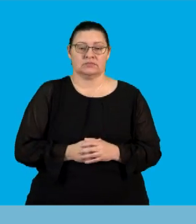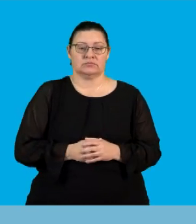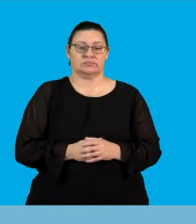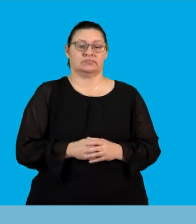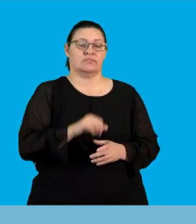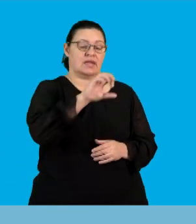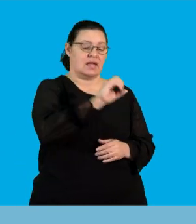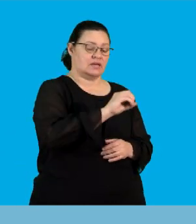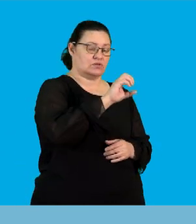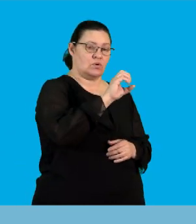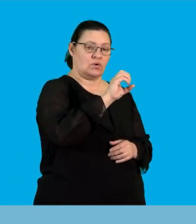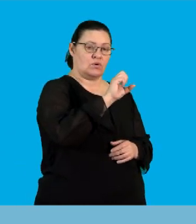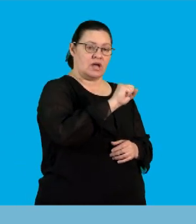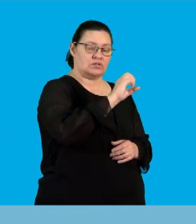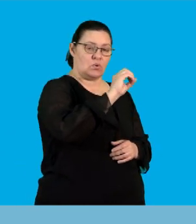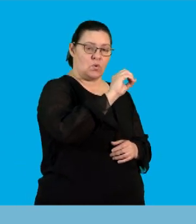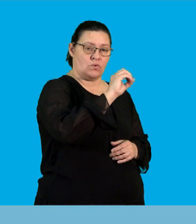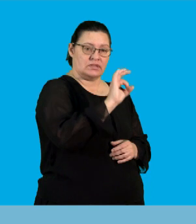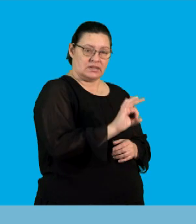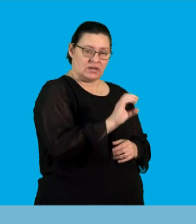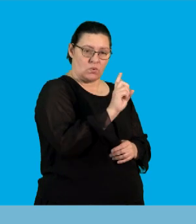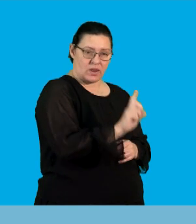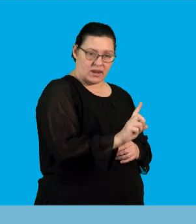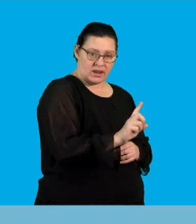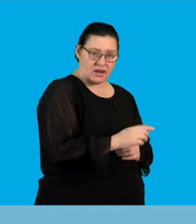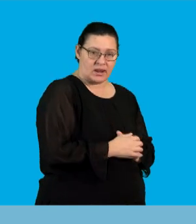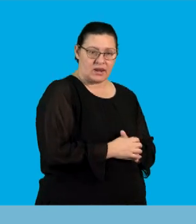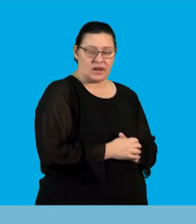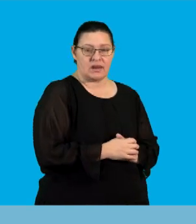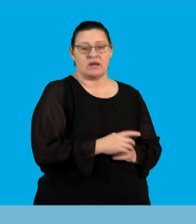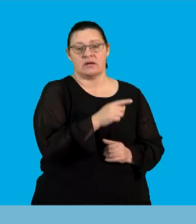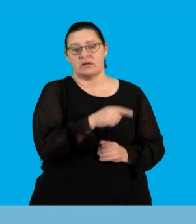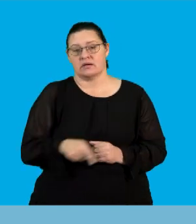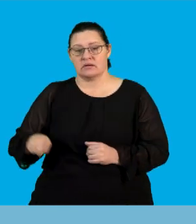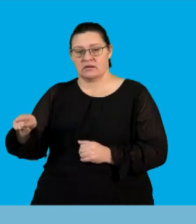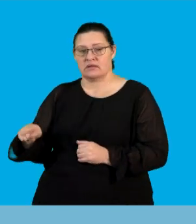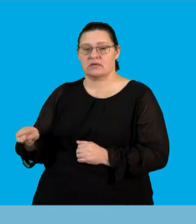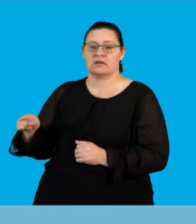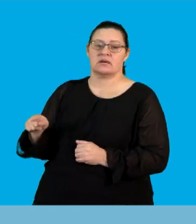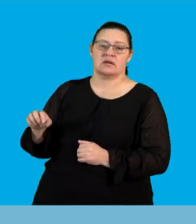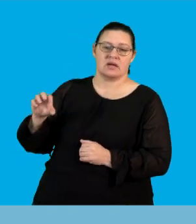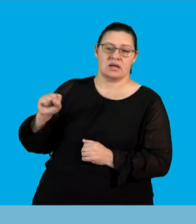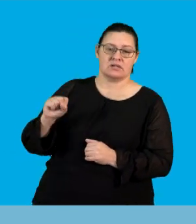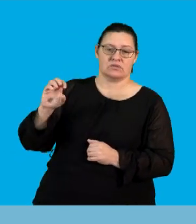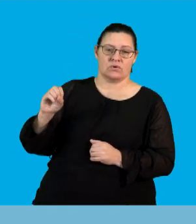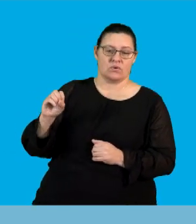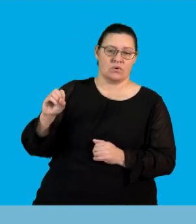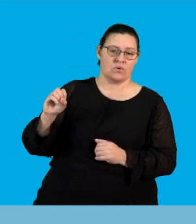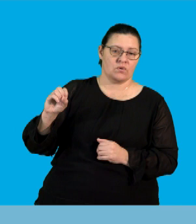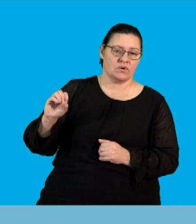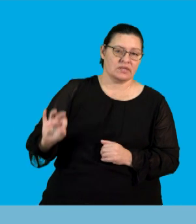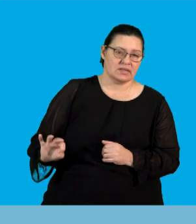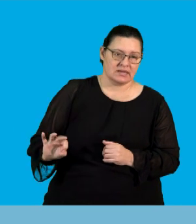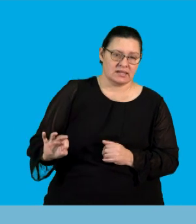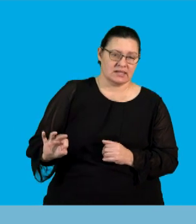atoms. Then our sulfur on the reactants, there's 1 products, 1 sulfur. Then on the reactants, we